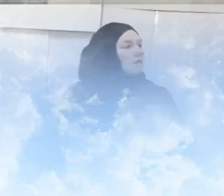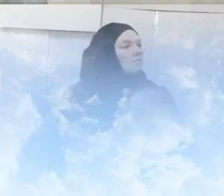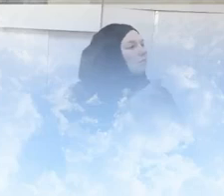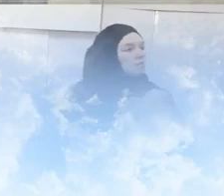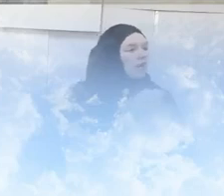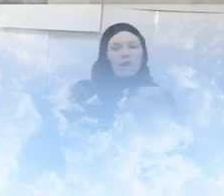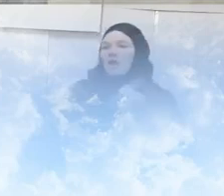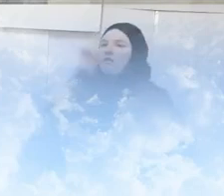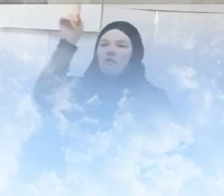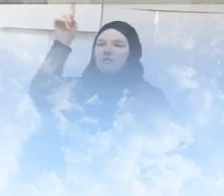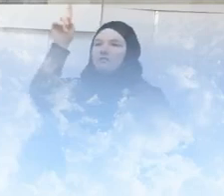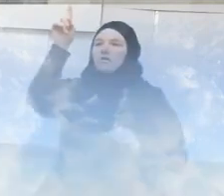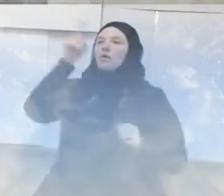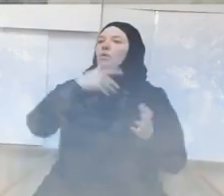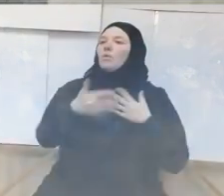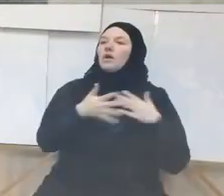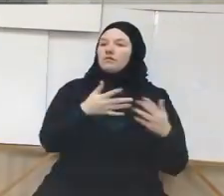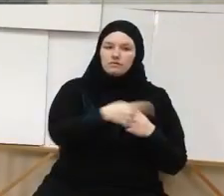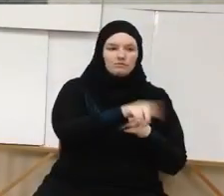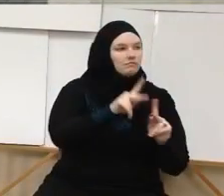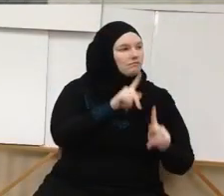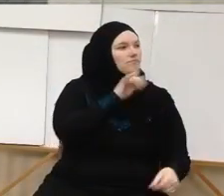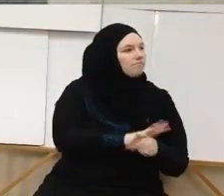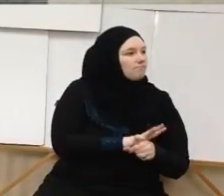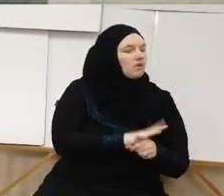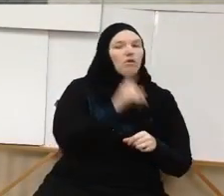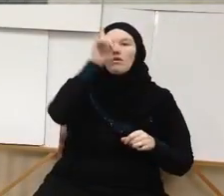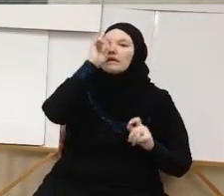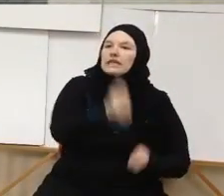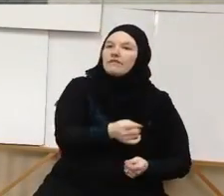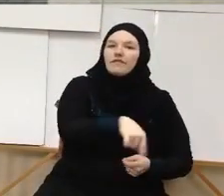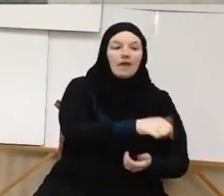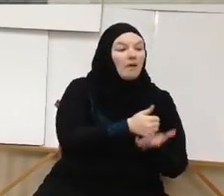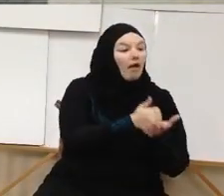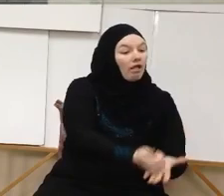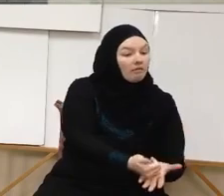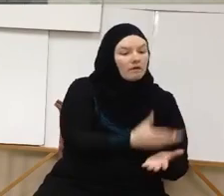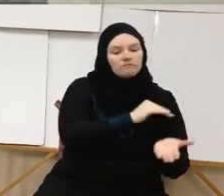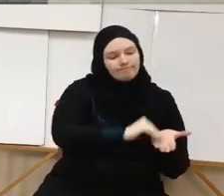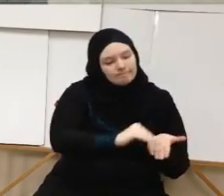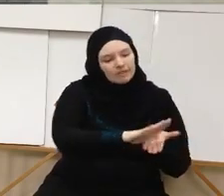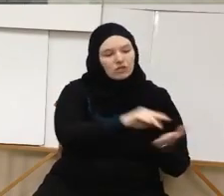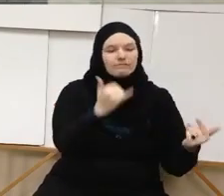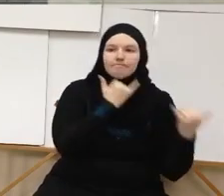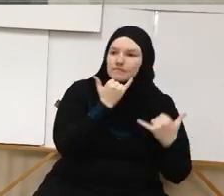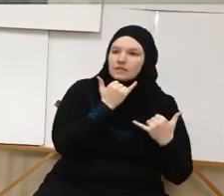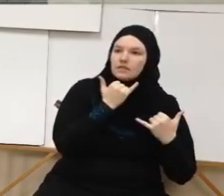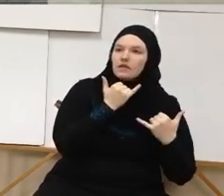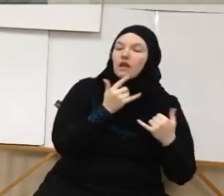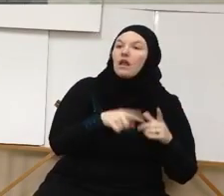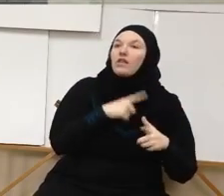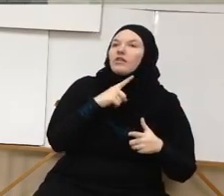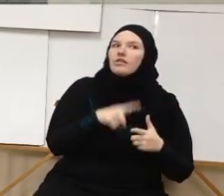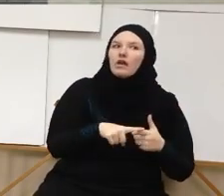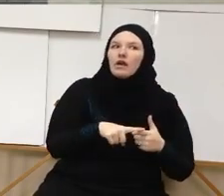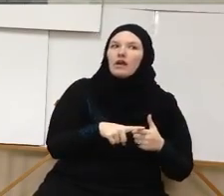with Allah subhanahu wa ta'ala. Whenever they make a commitment and Allah gives them relief and forgive their sins, they come back